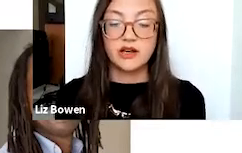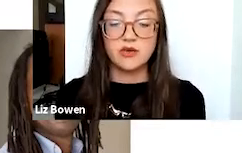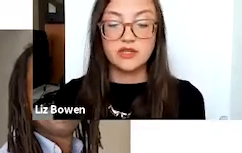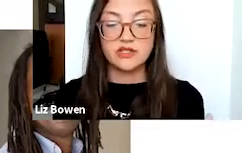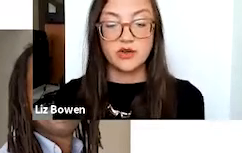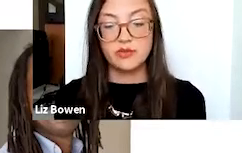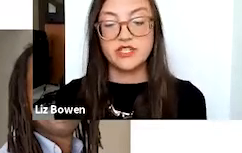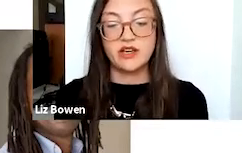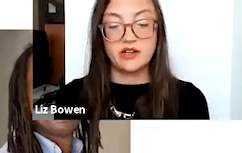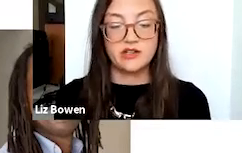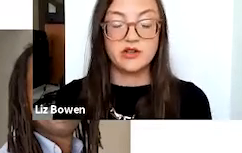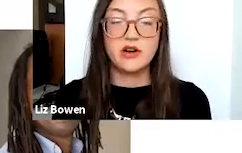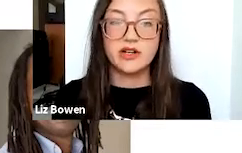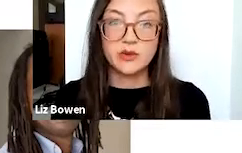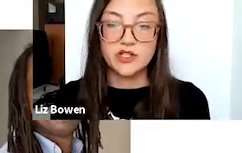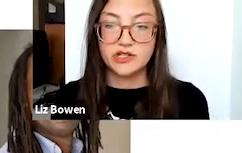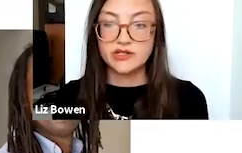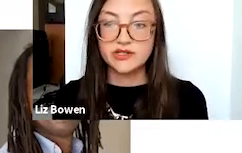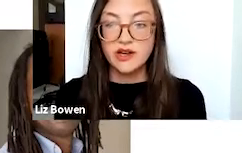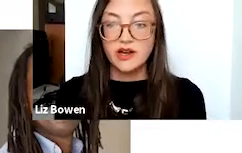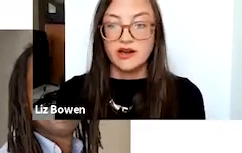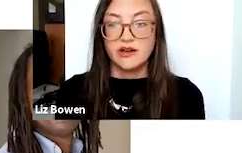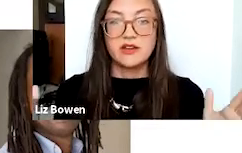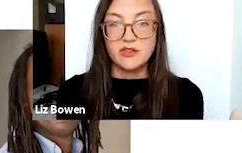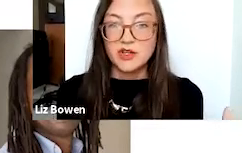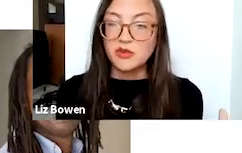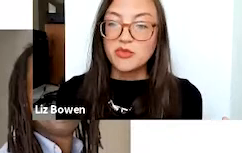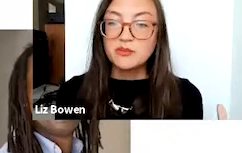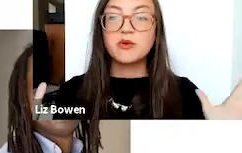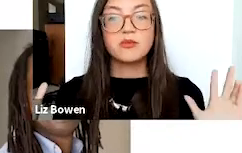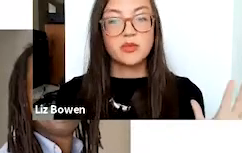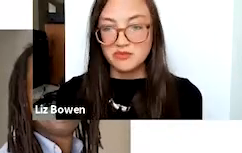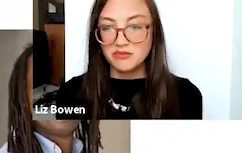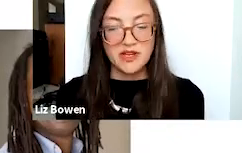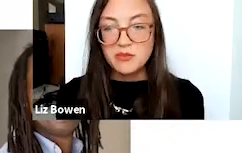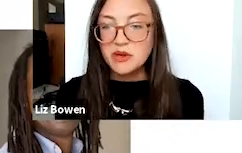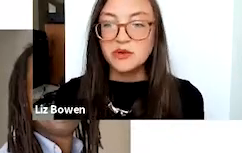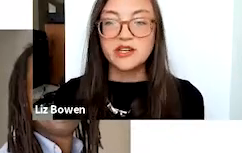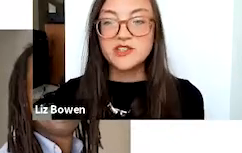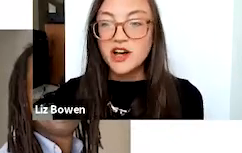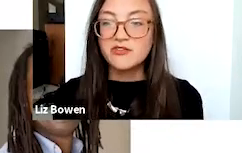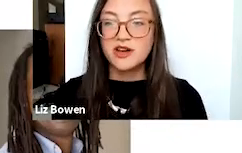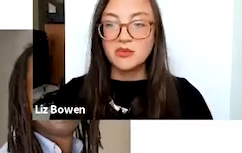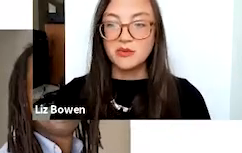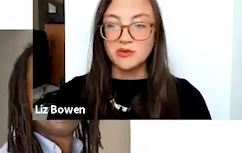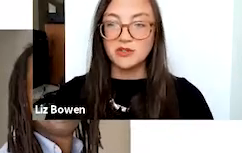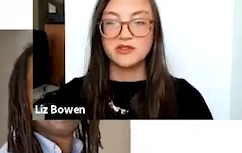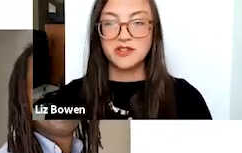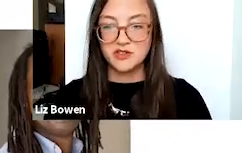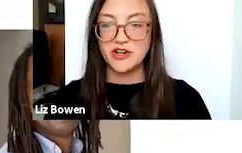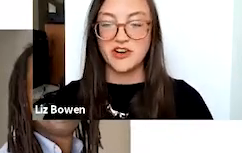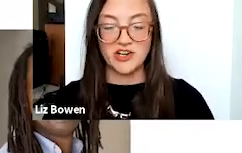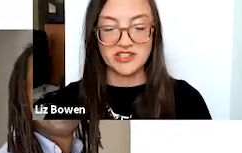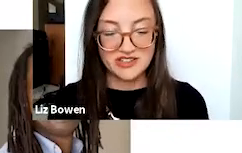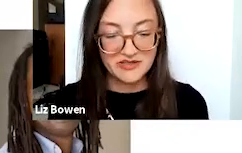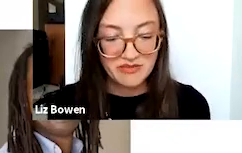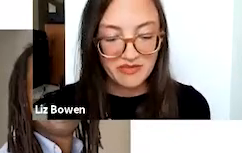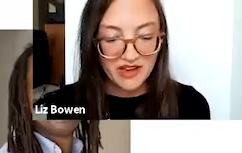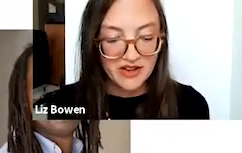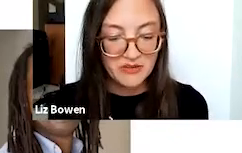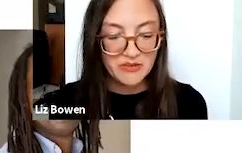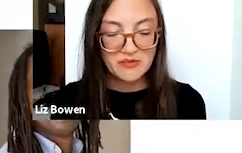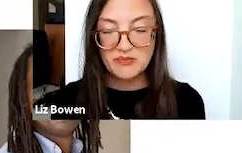event today is going to be dedicated to audience questions. Given the number of people, we may not be able to get to all of them, but we will try our